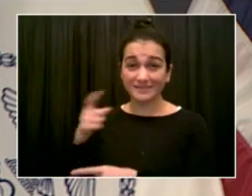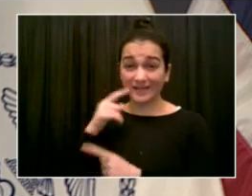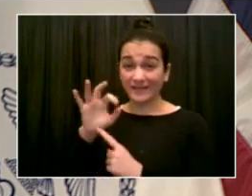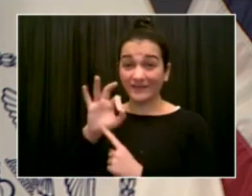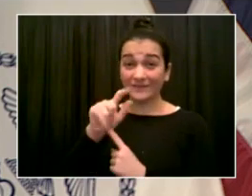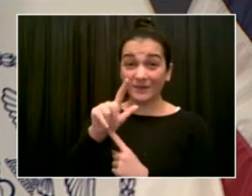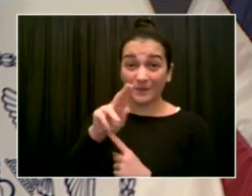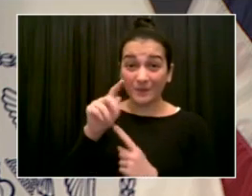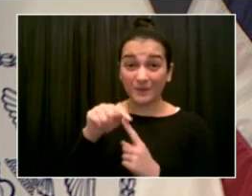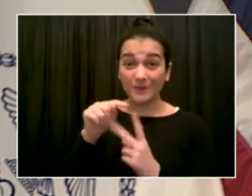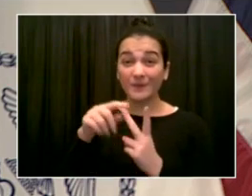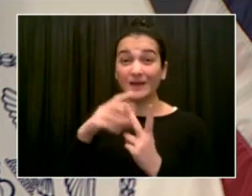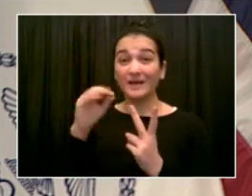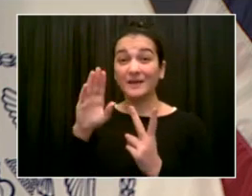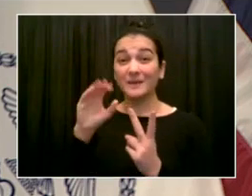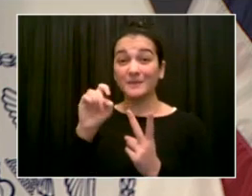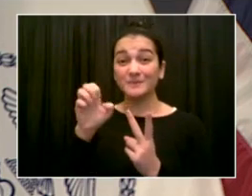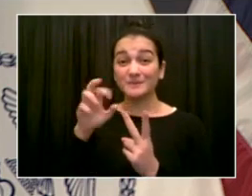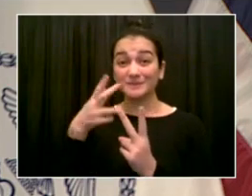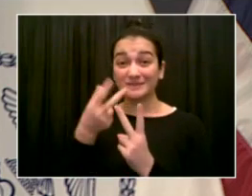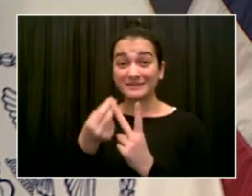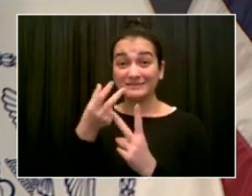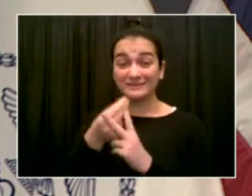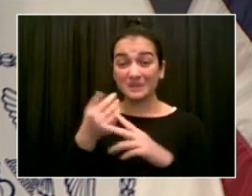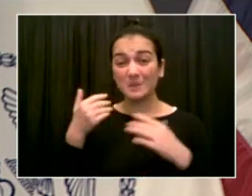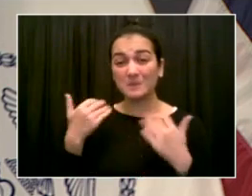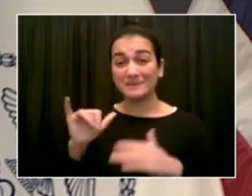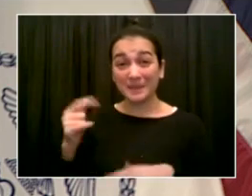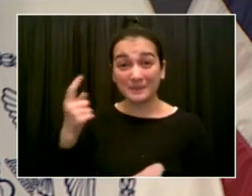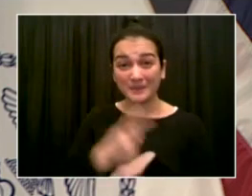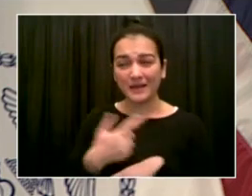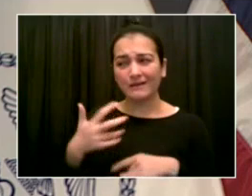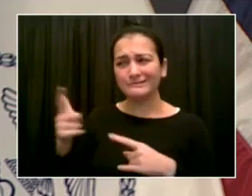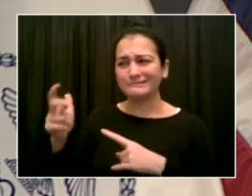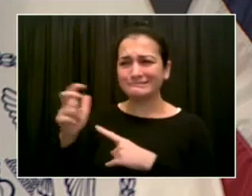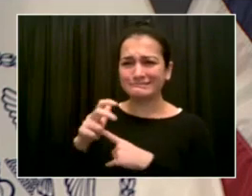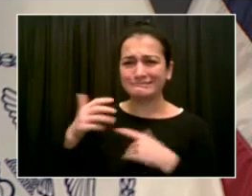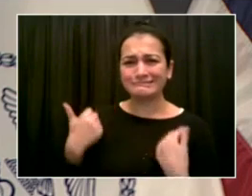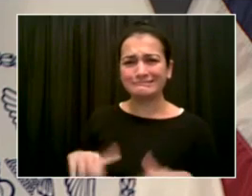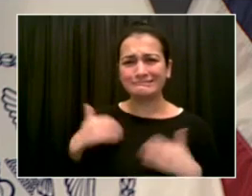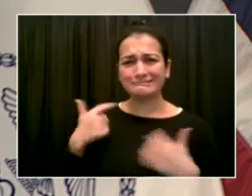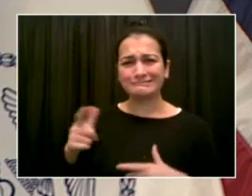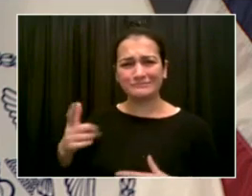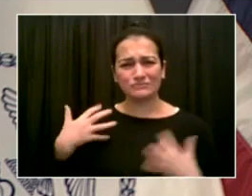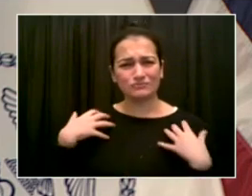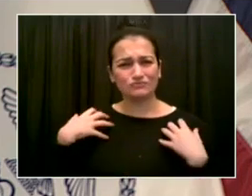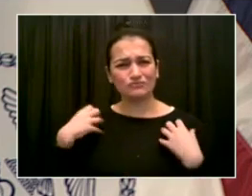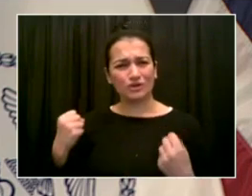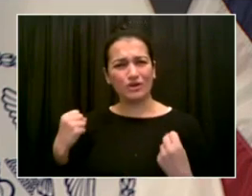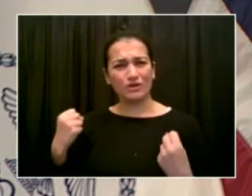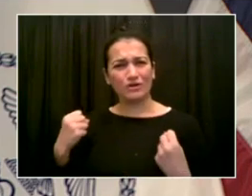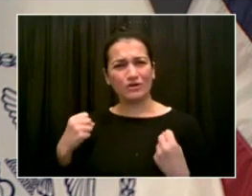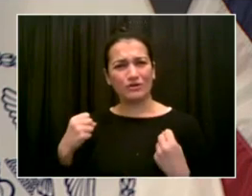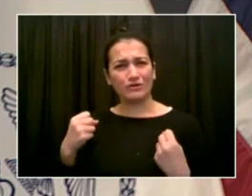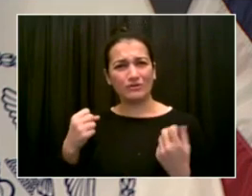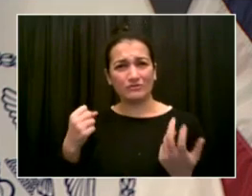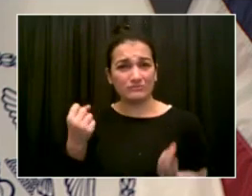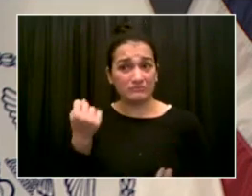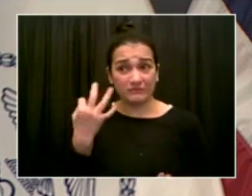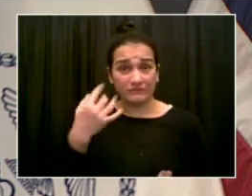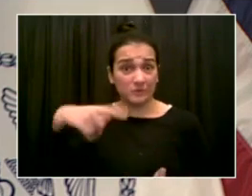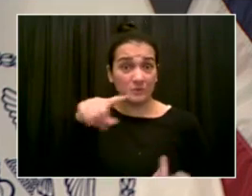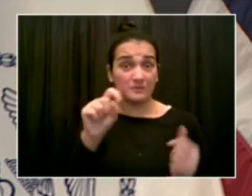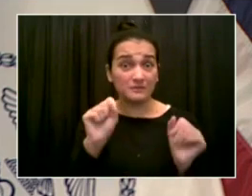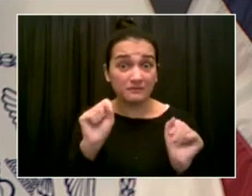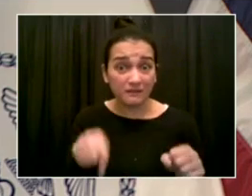making a great point, everyone. If you haven't gotten the flu shot, this is a great time to get that done. And yep, you can get them both done at once. Thank you very